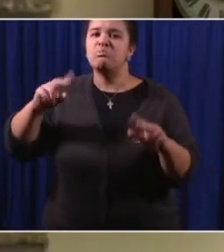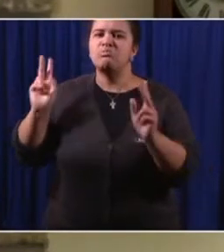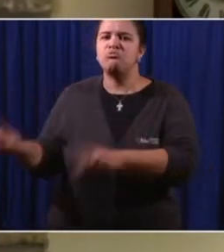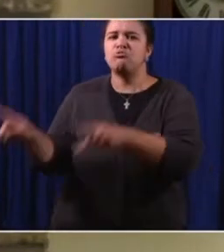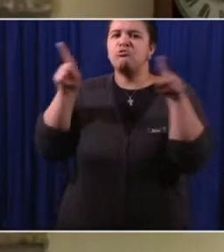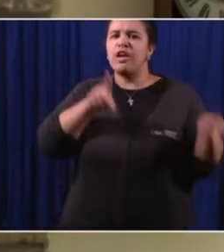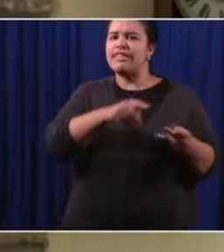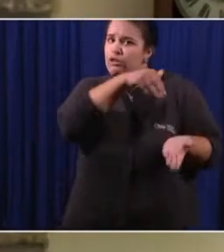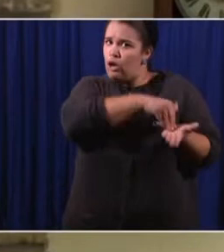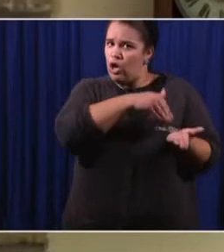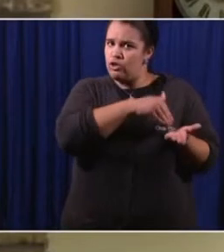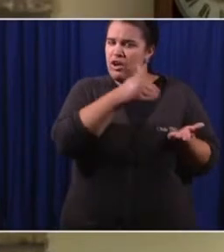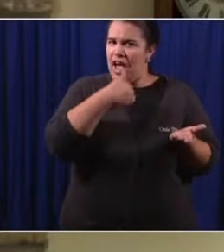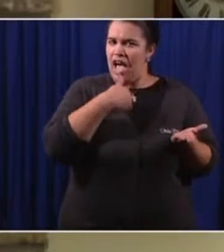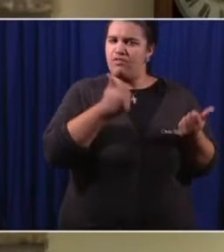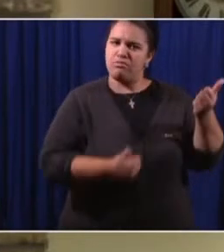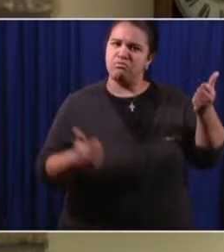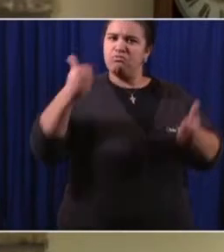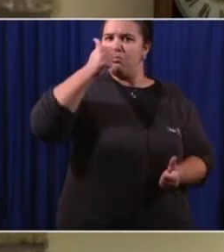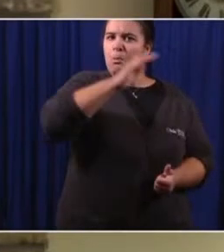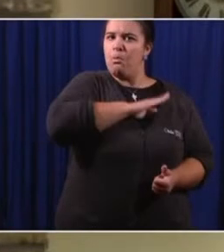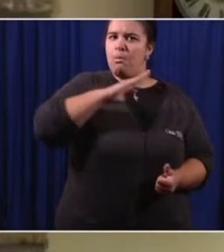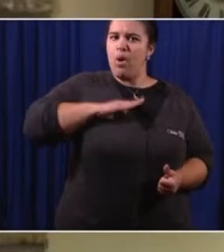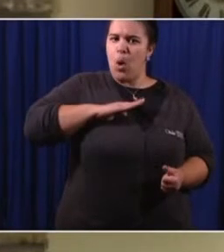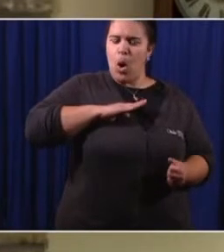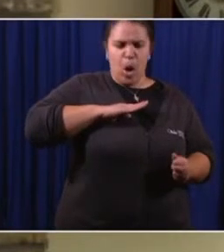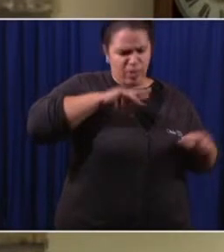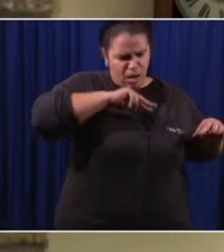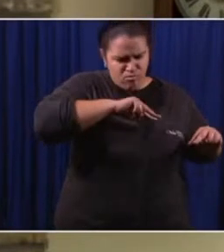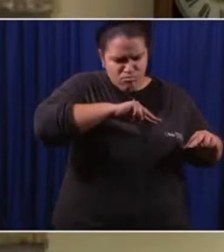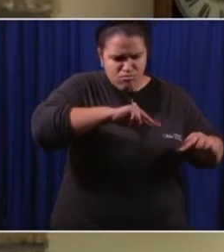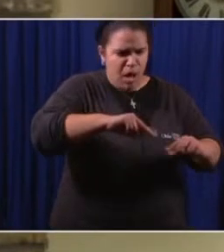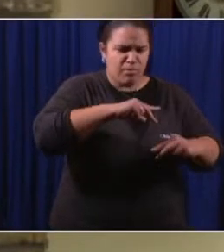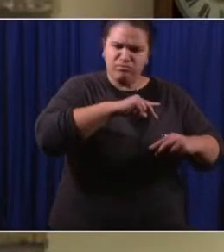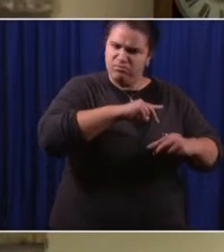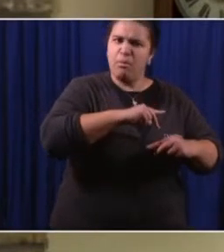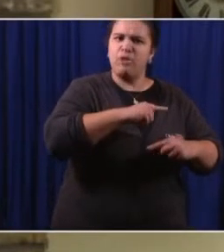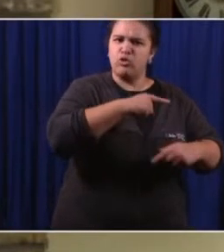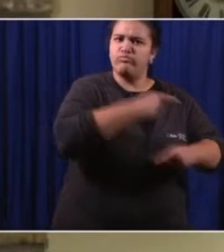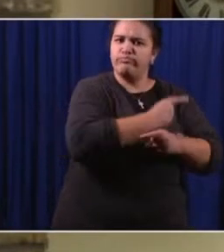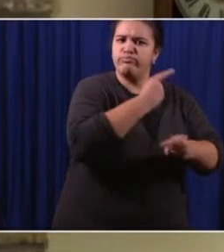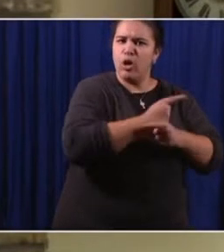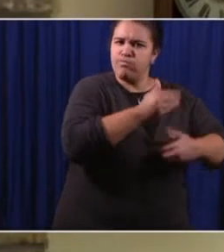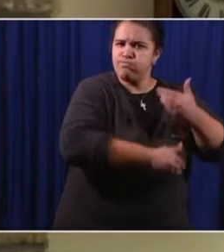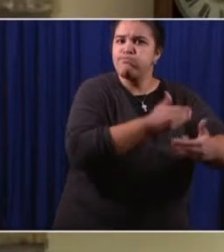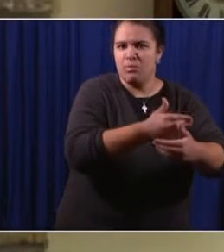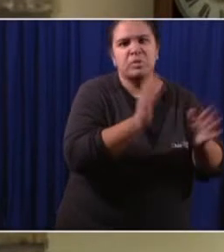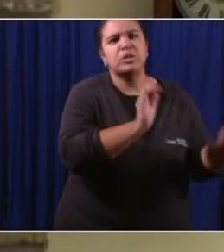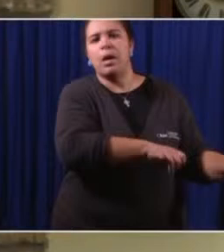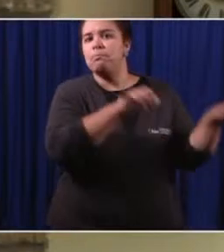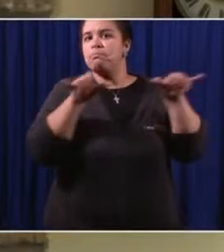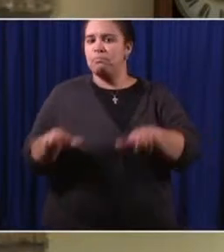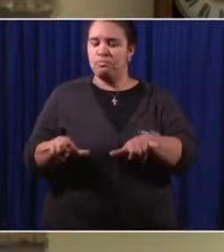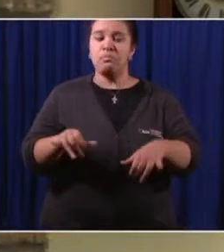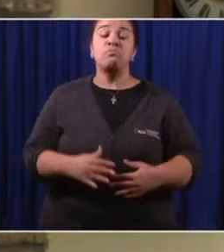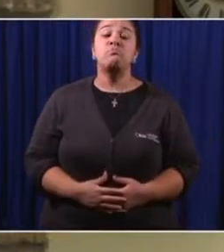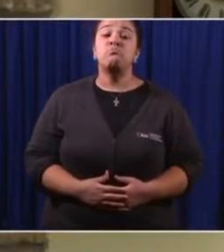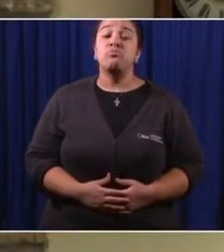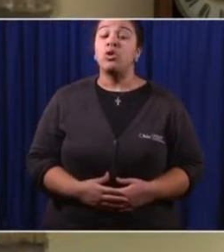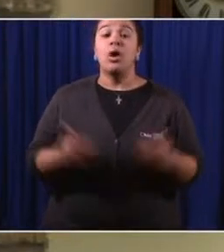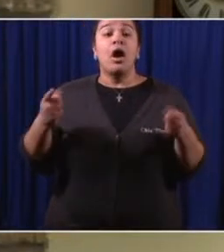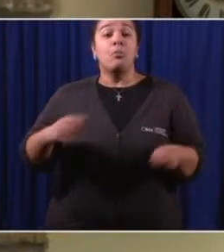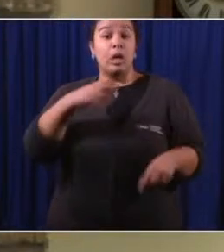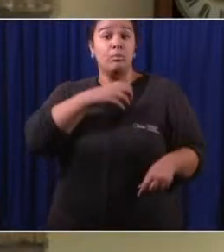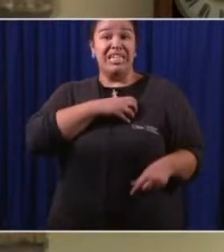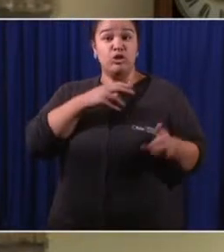very important. I think it's important to put in statute that when there's a police shooting, that needs to be